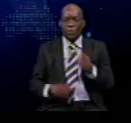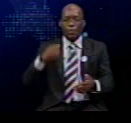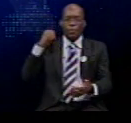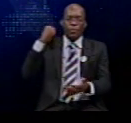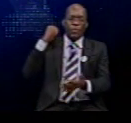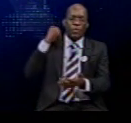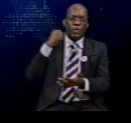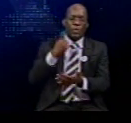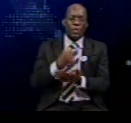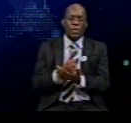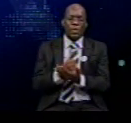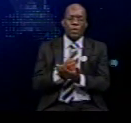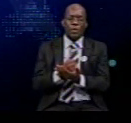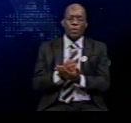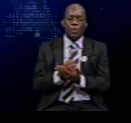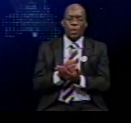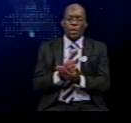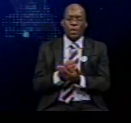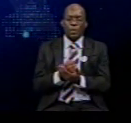Amen.